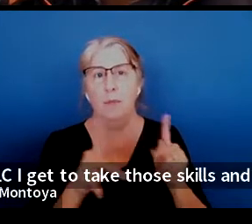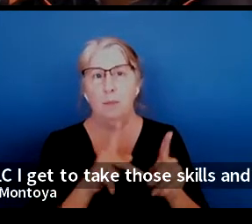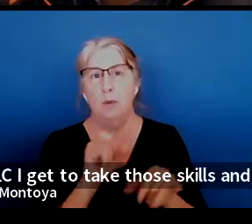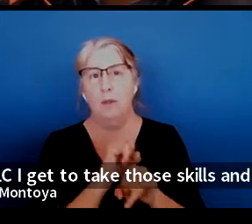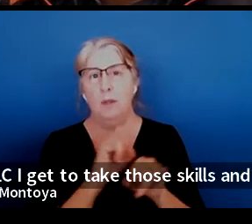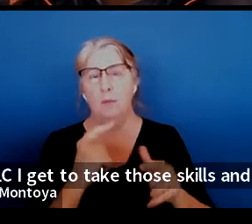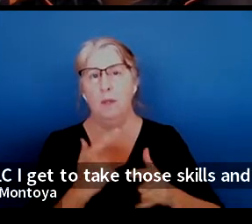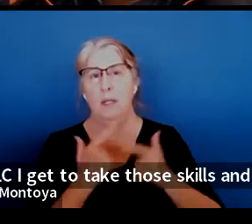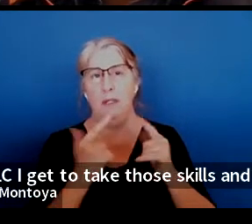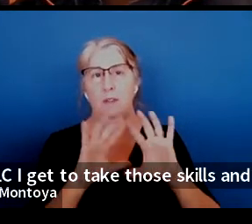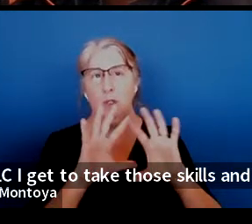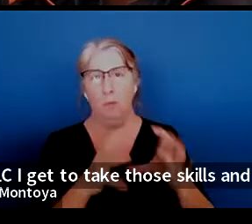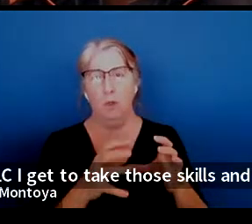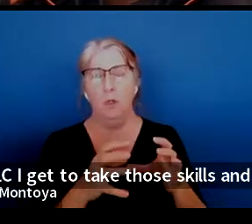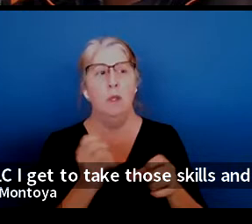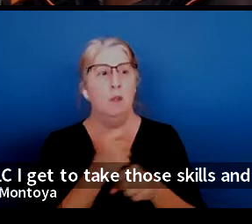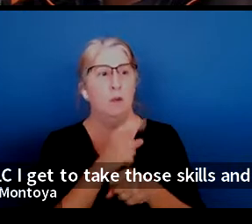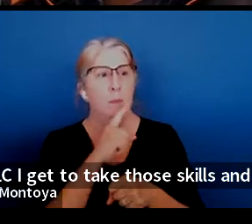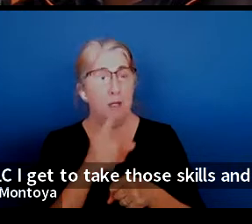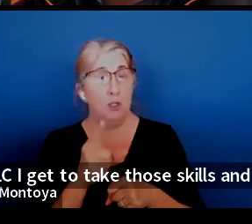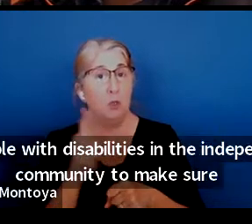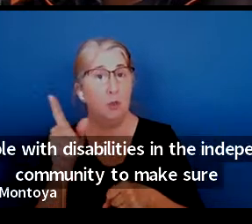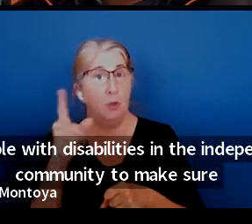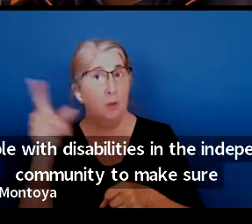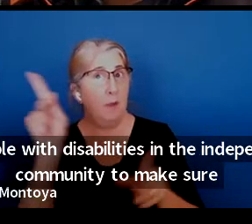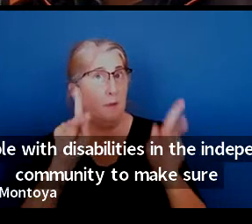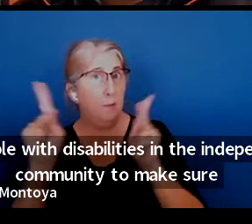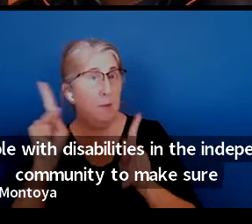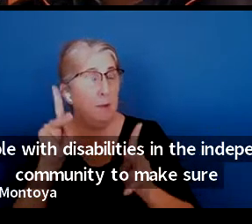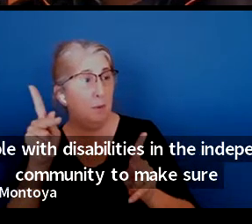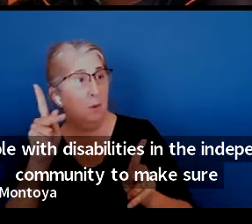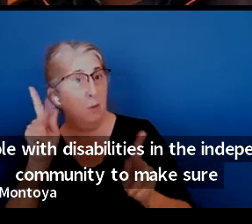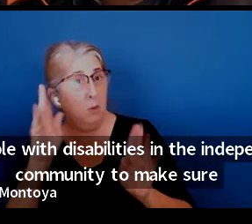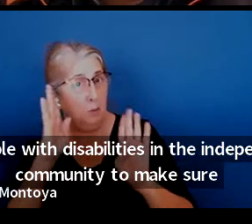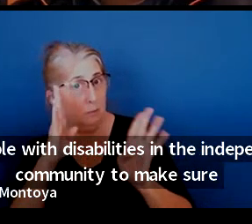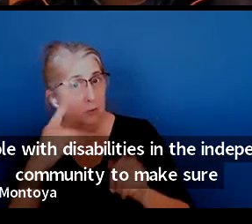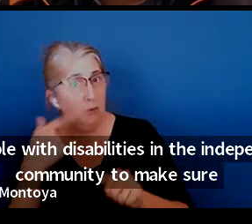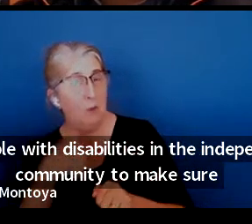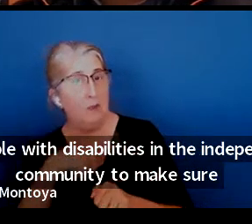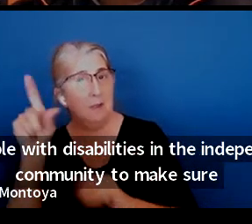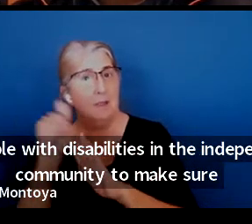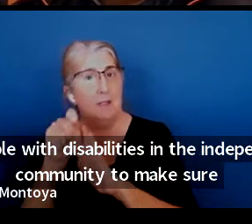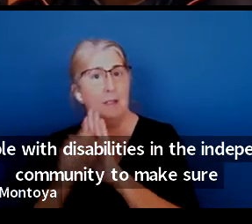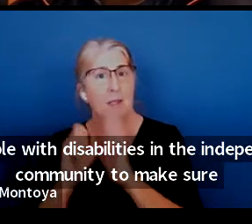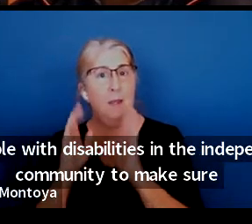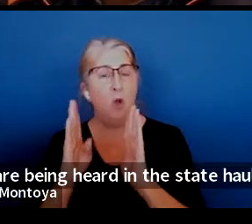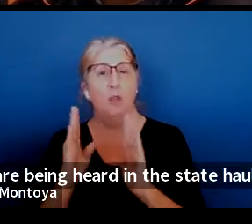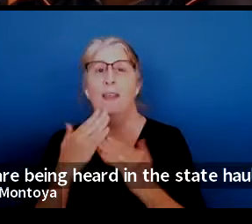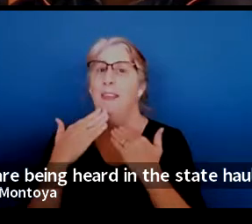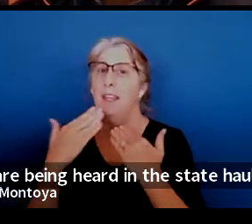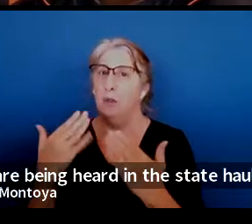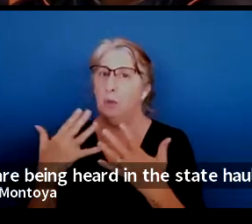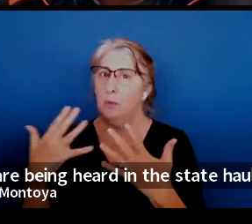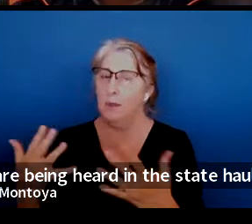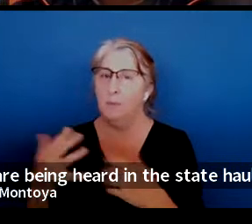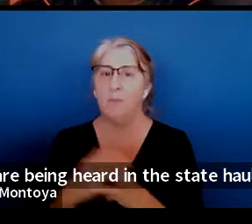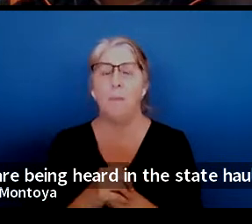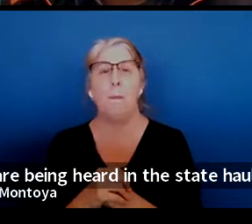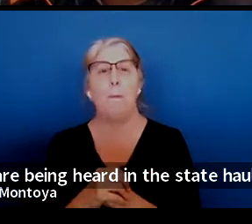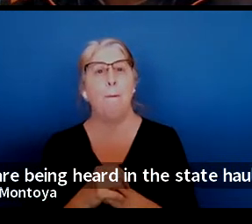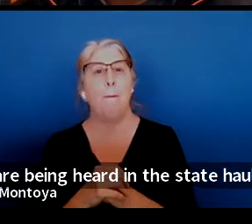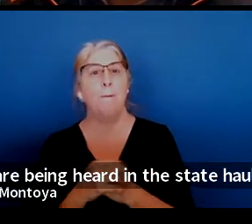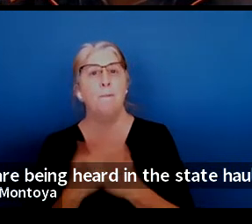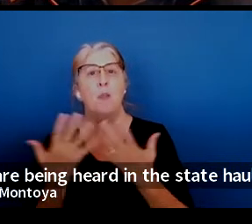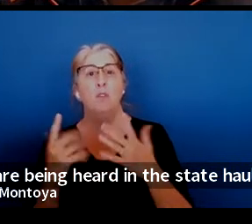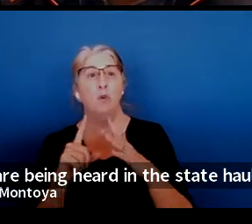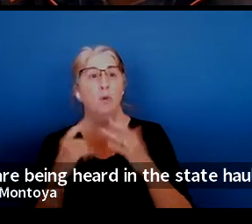make sure we are being heard in the state halls, in the state capitol halls. So thank you so much. So let's start